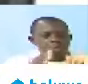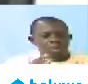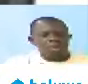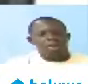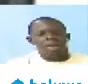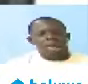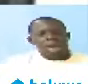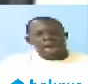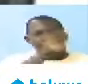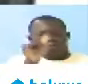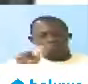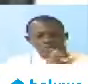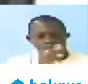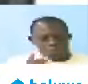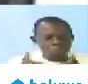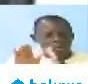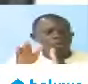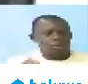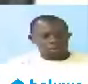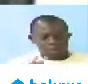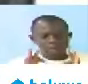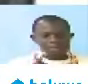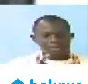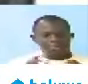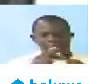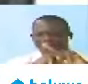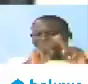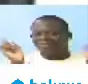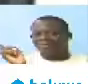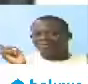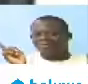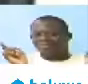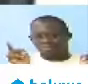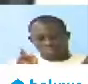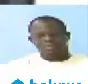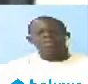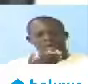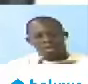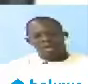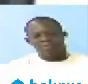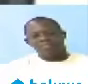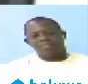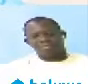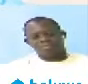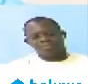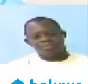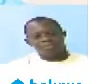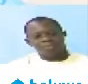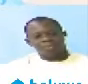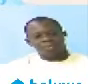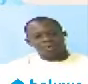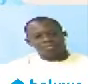and the road that we took, they were different.